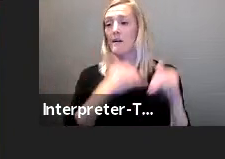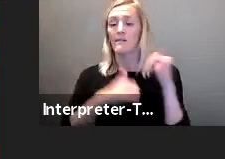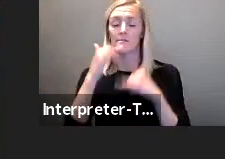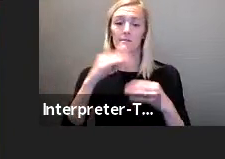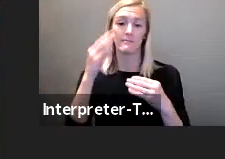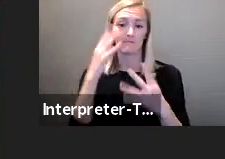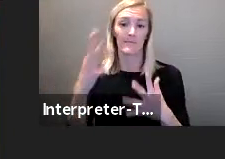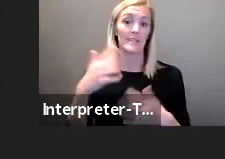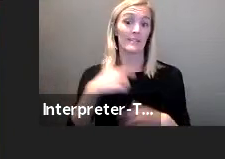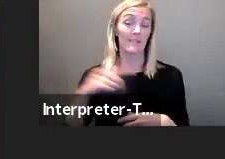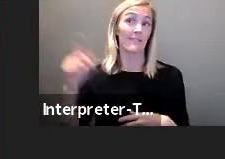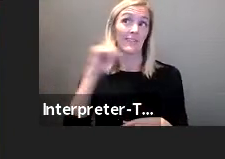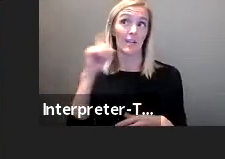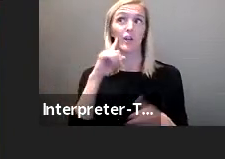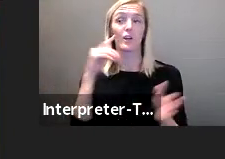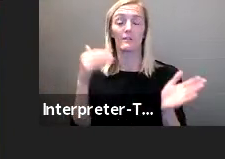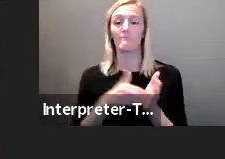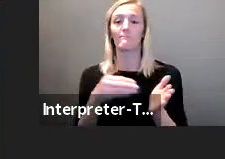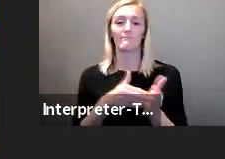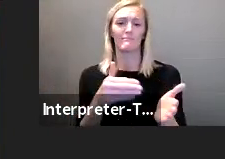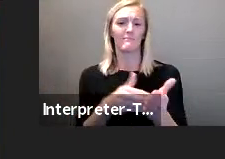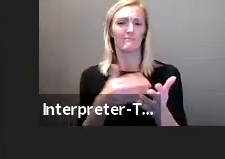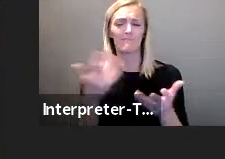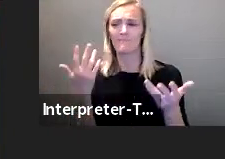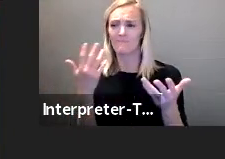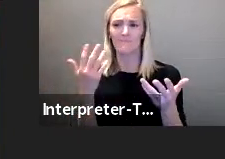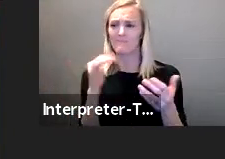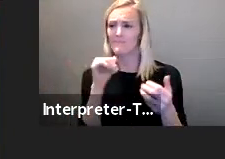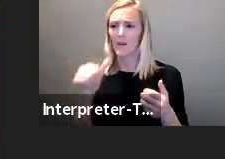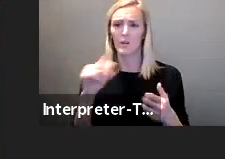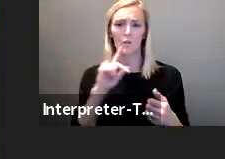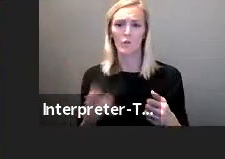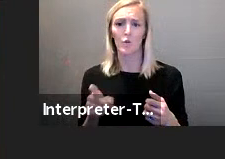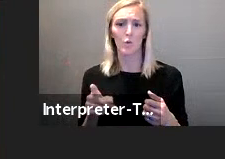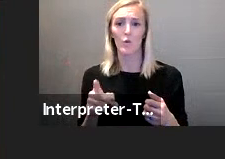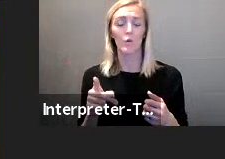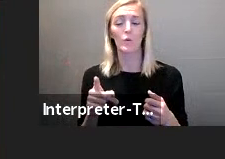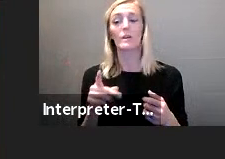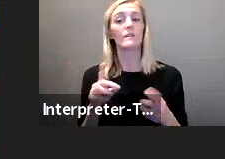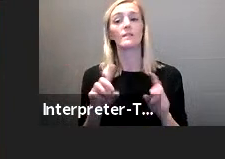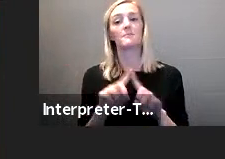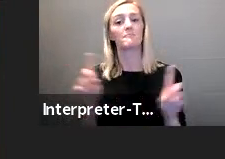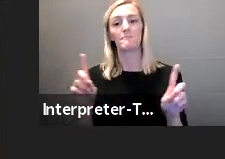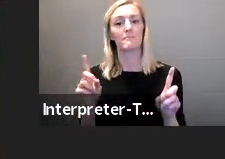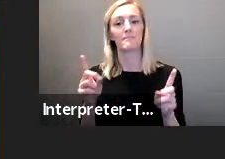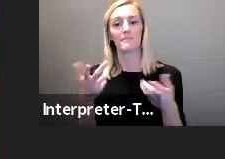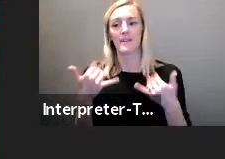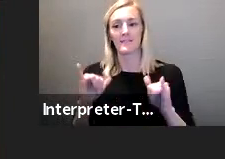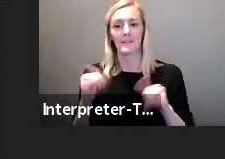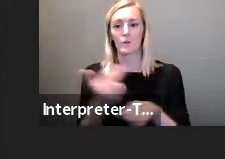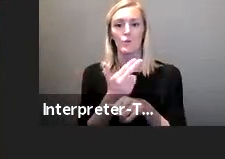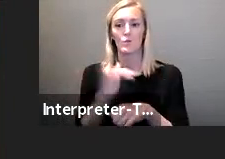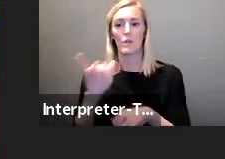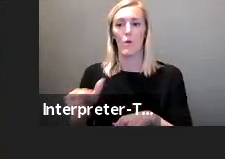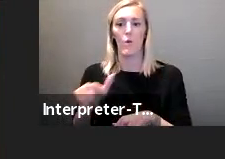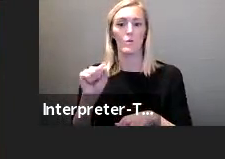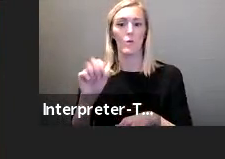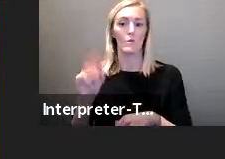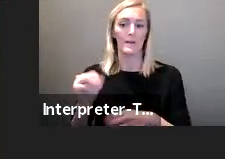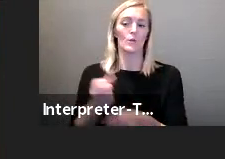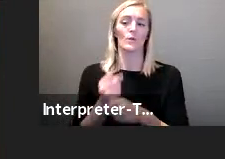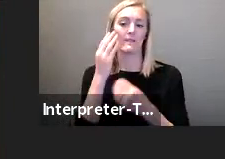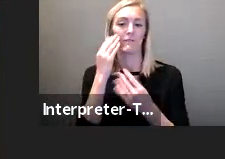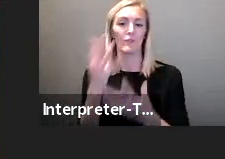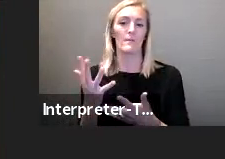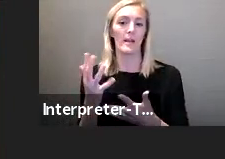on a regular basis, things that just aren't, quite frankly, true, but they're turning to those platforms to get the information. And so how do we